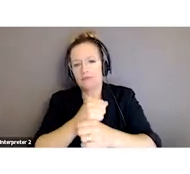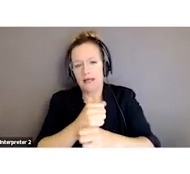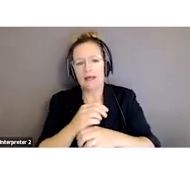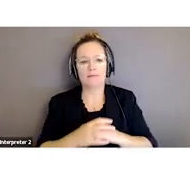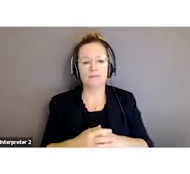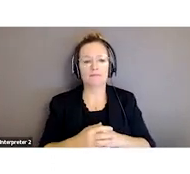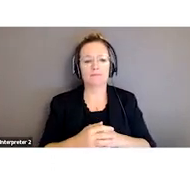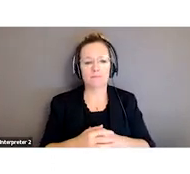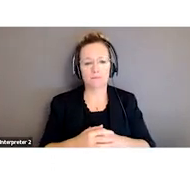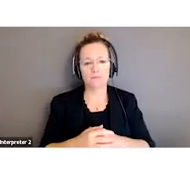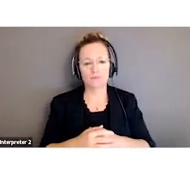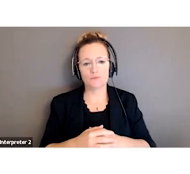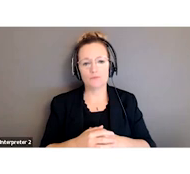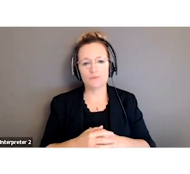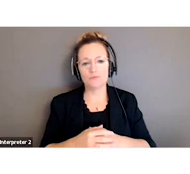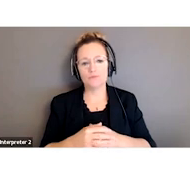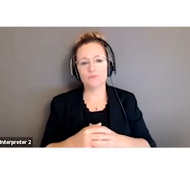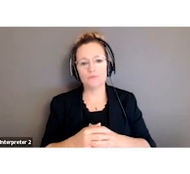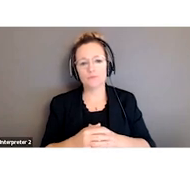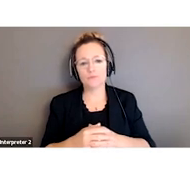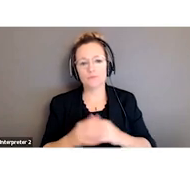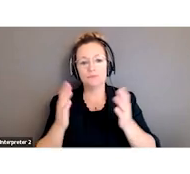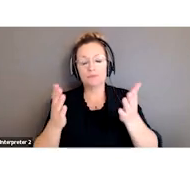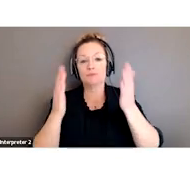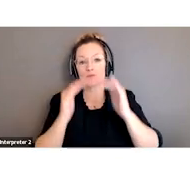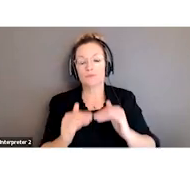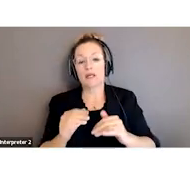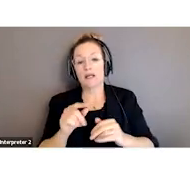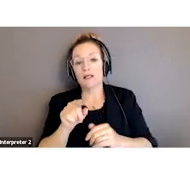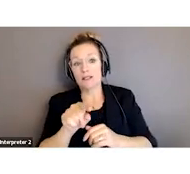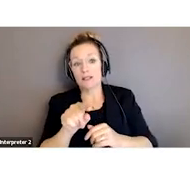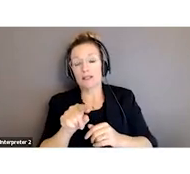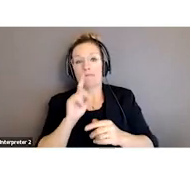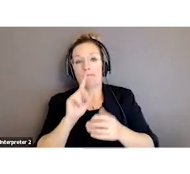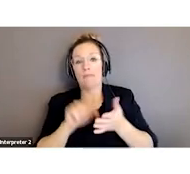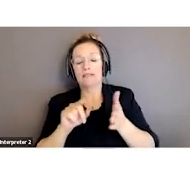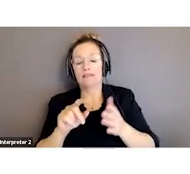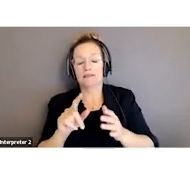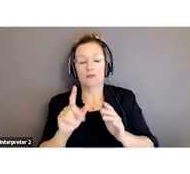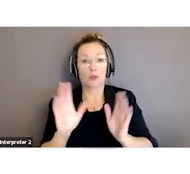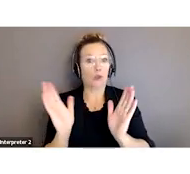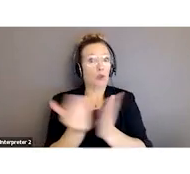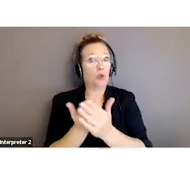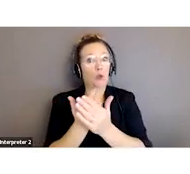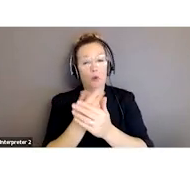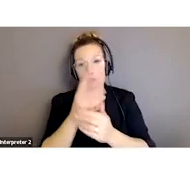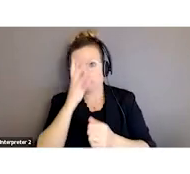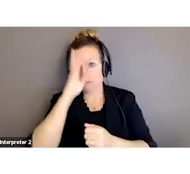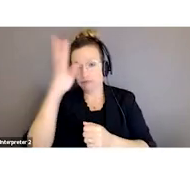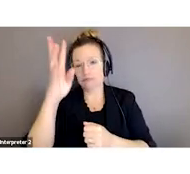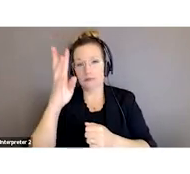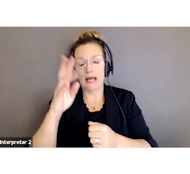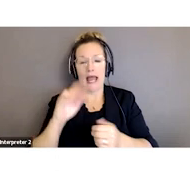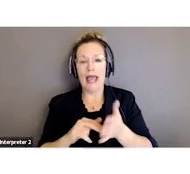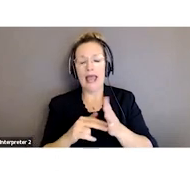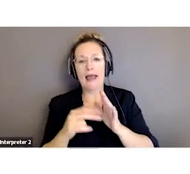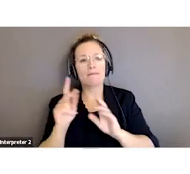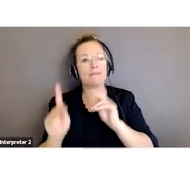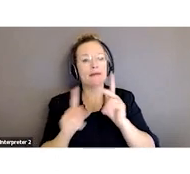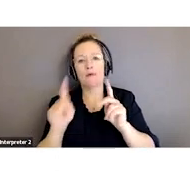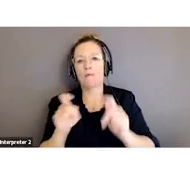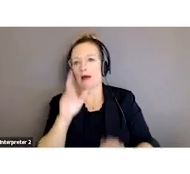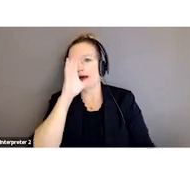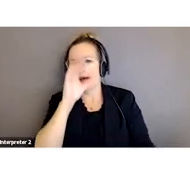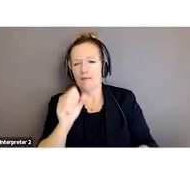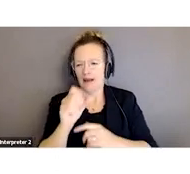registered, industrial design has to be new and it has to be appealing to the eye. So that is a bit subjective. So you'll see